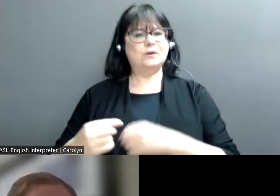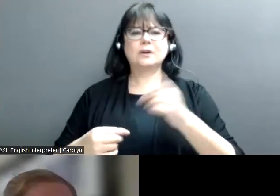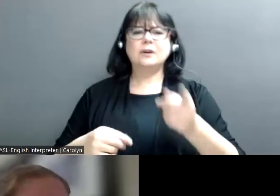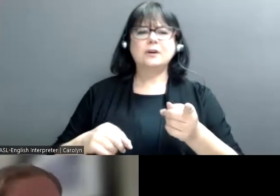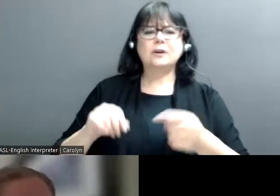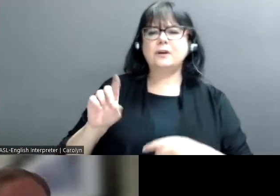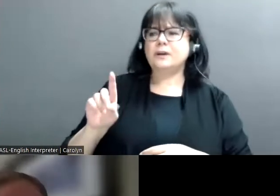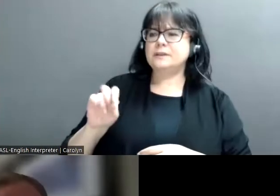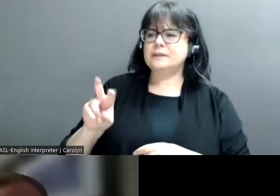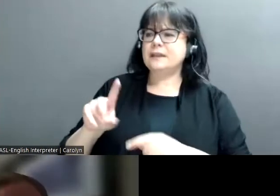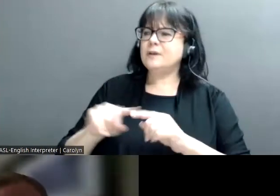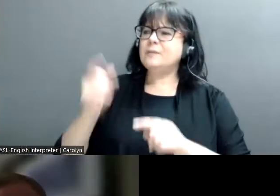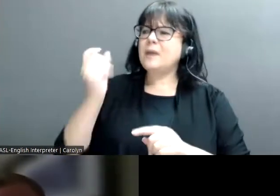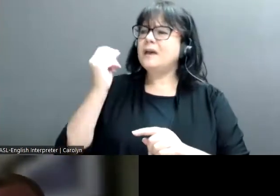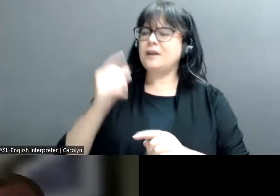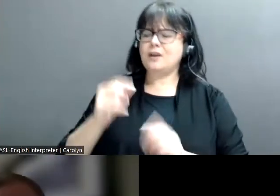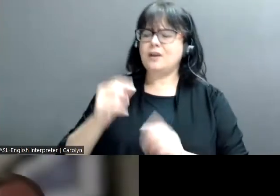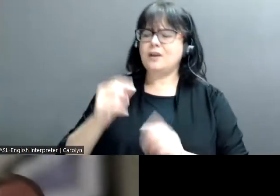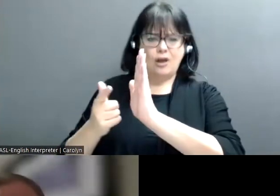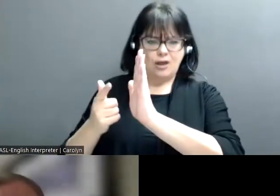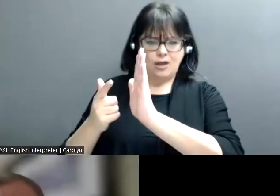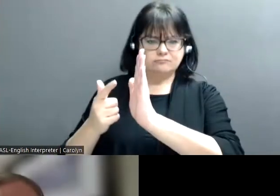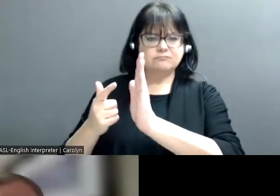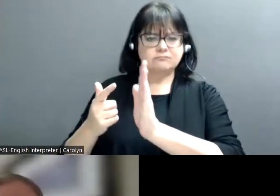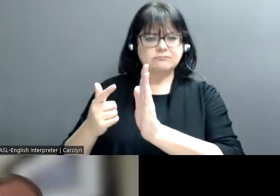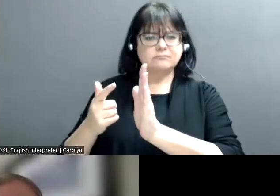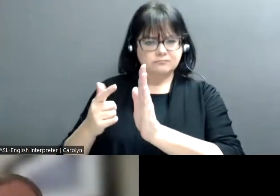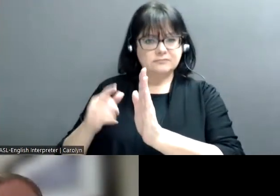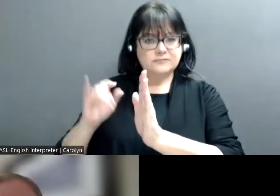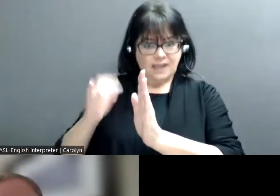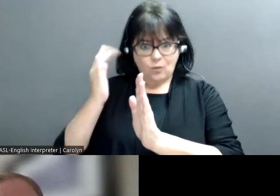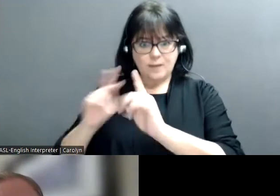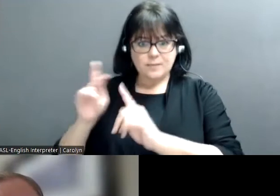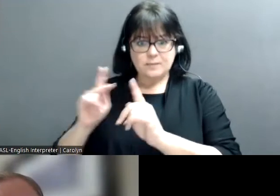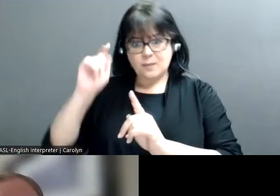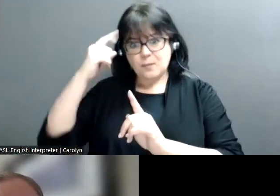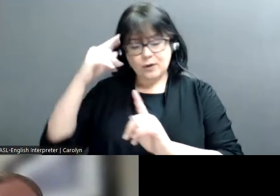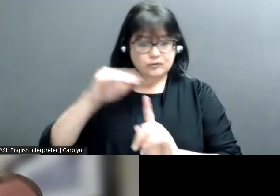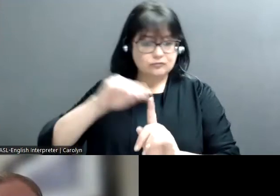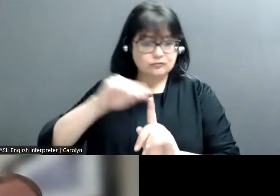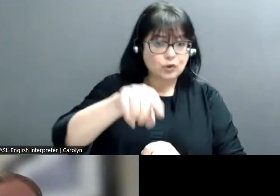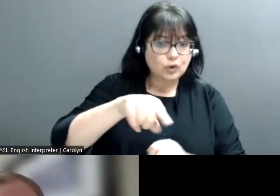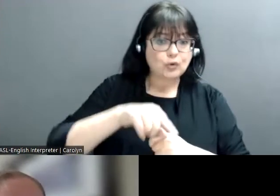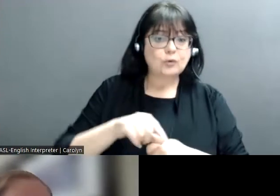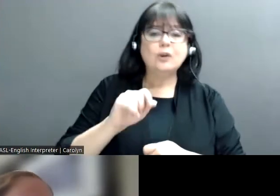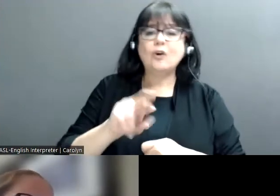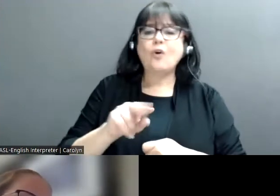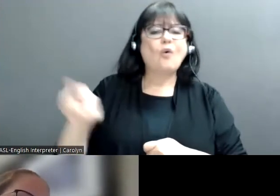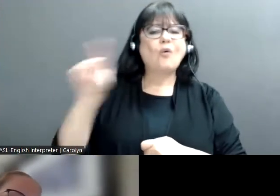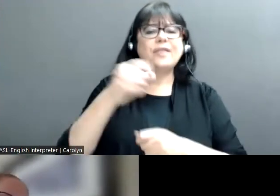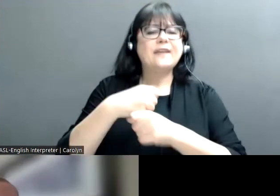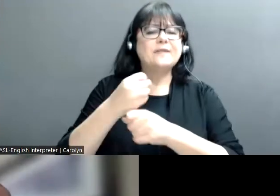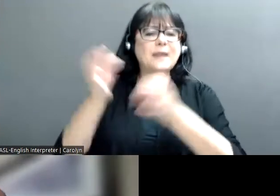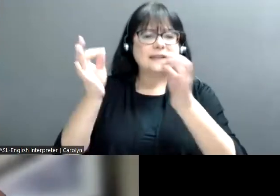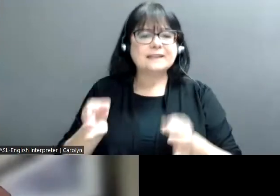with law? So they come to you, or is it because they've taken a decision and put that into policy,